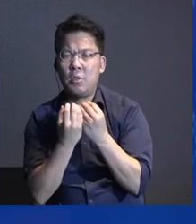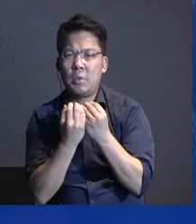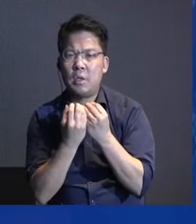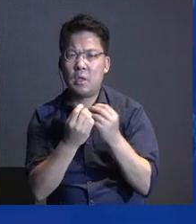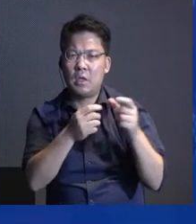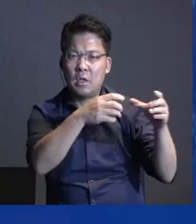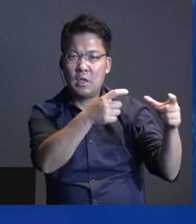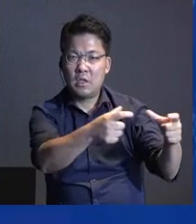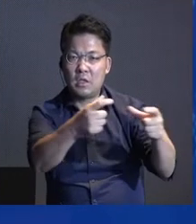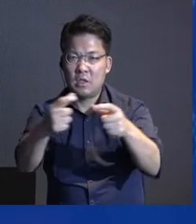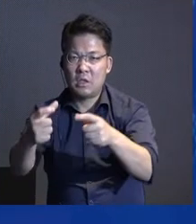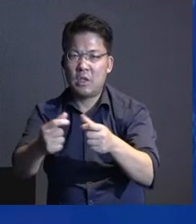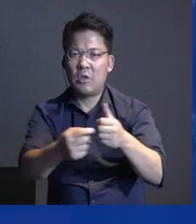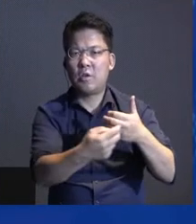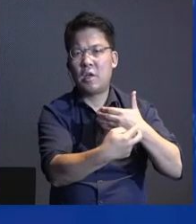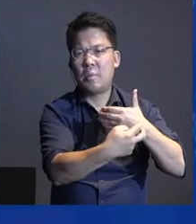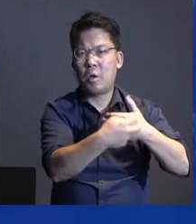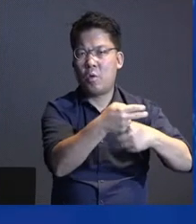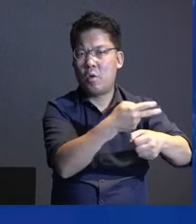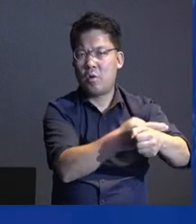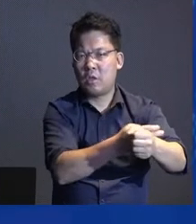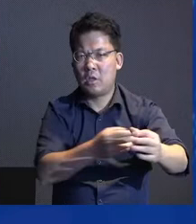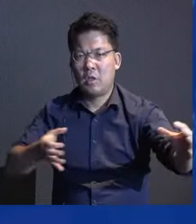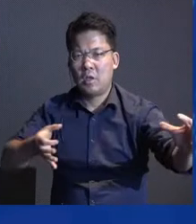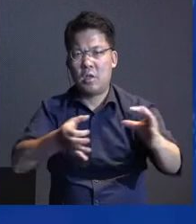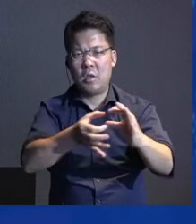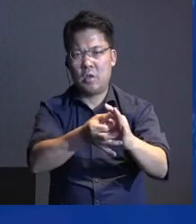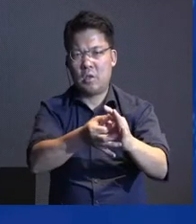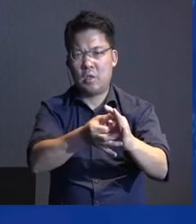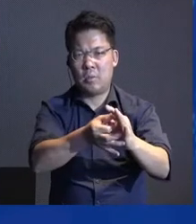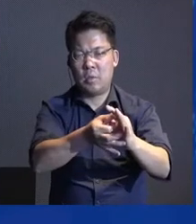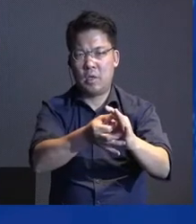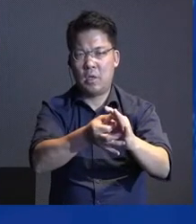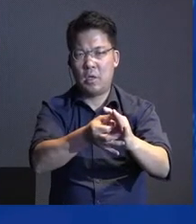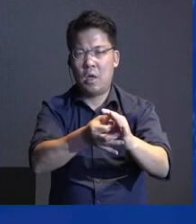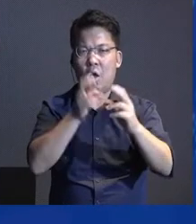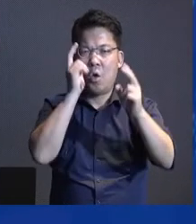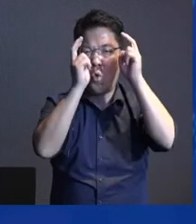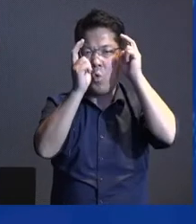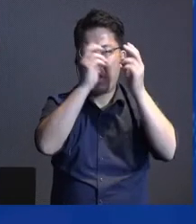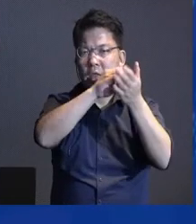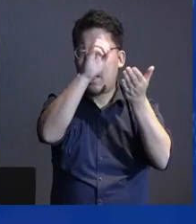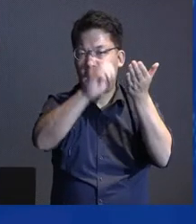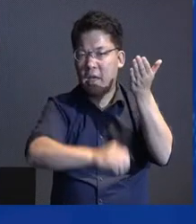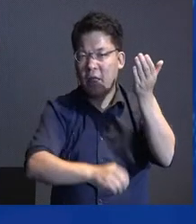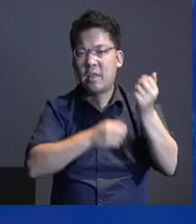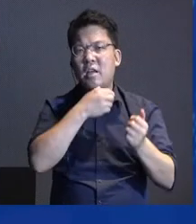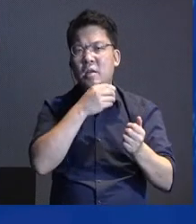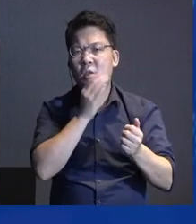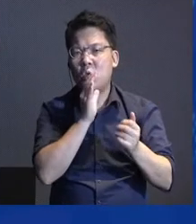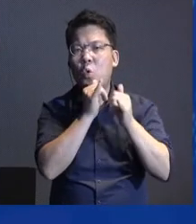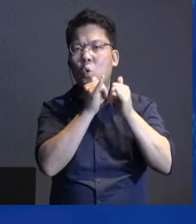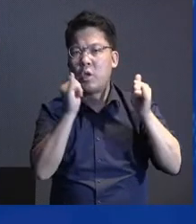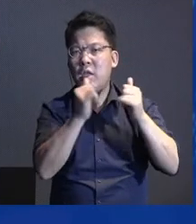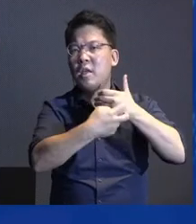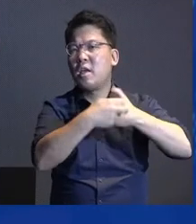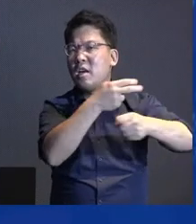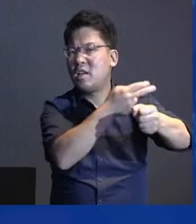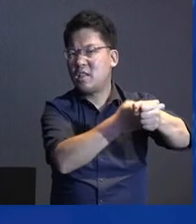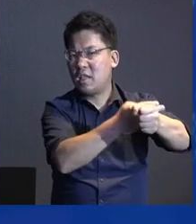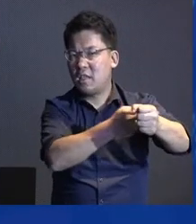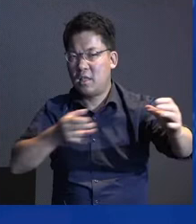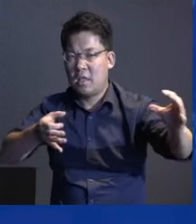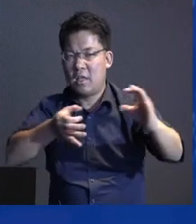local doctors, including retired doctors, to provide healthcare services to those in need. And it could be